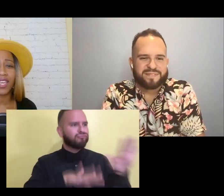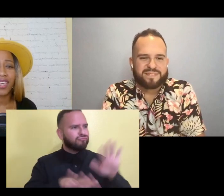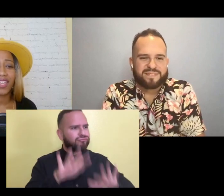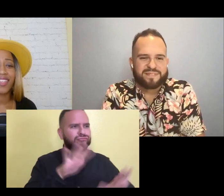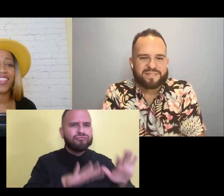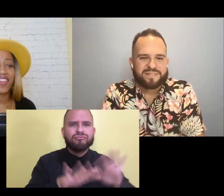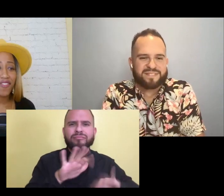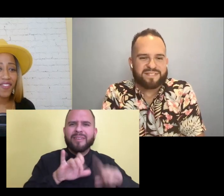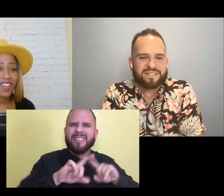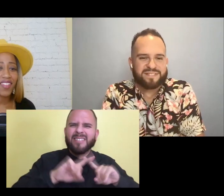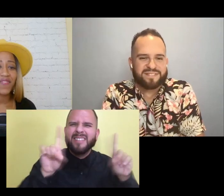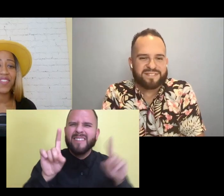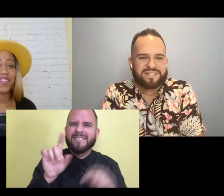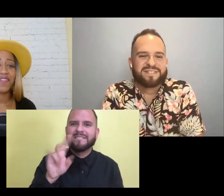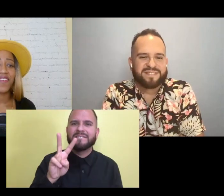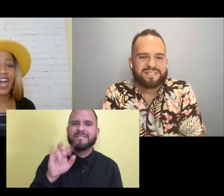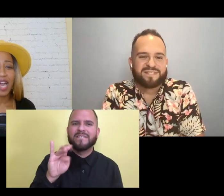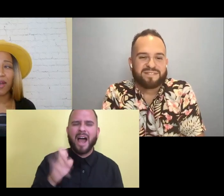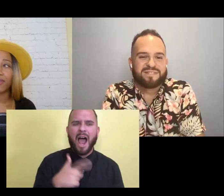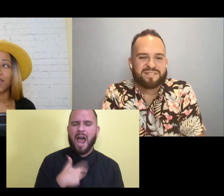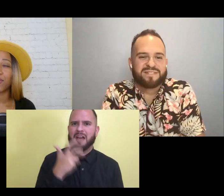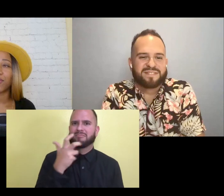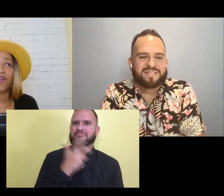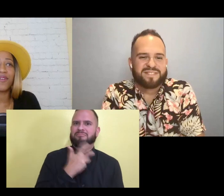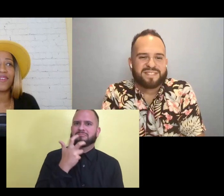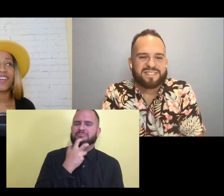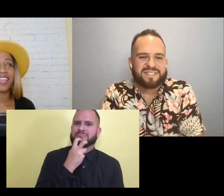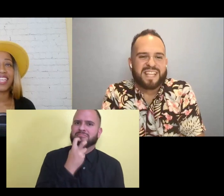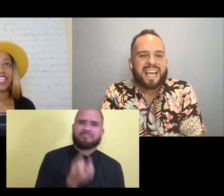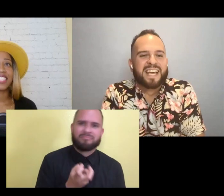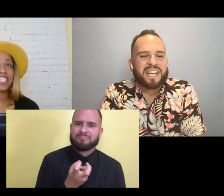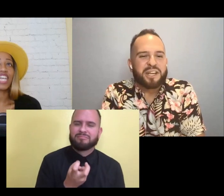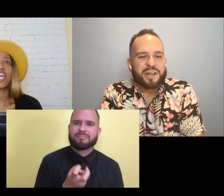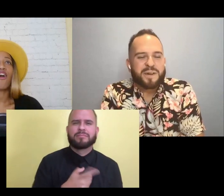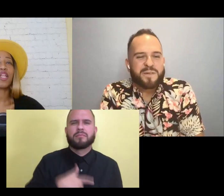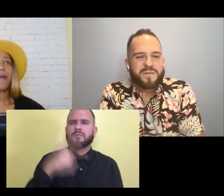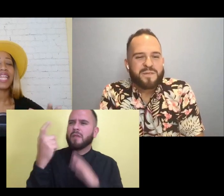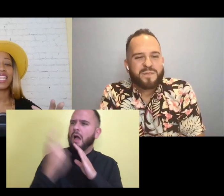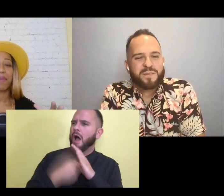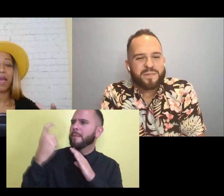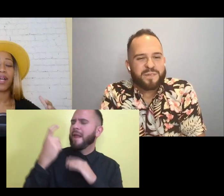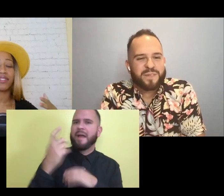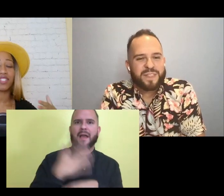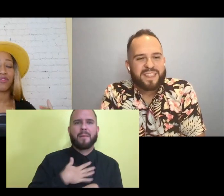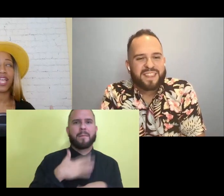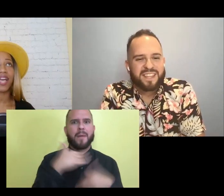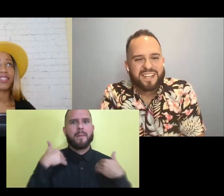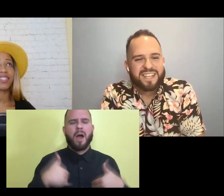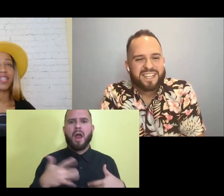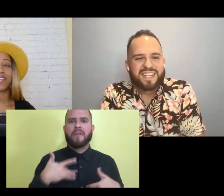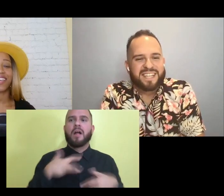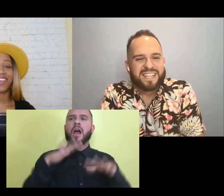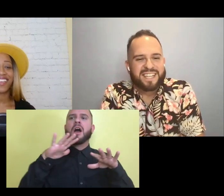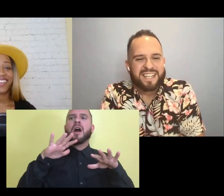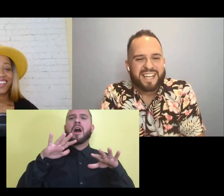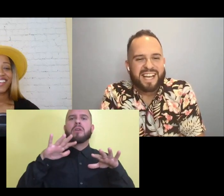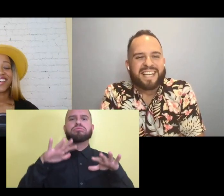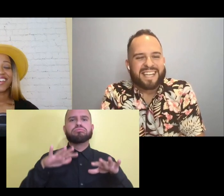totally different vibe. I was like, whoa. It's like automatically my body just relaxed. I'm like.